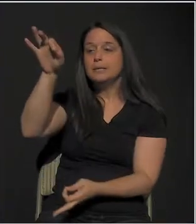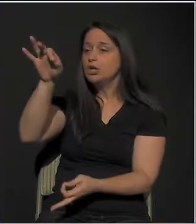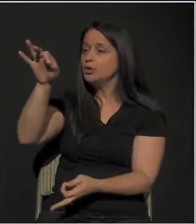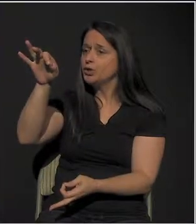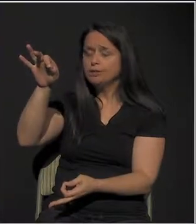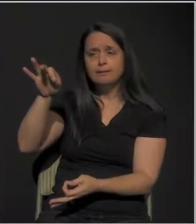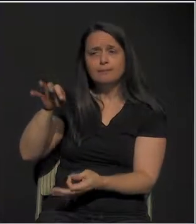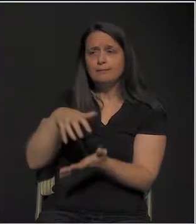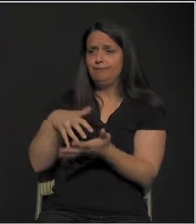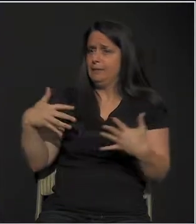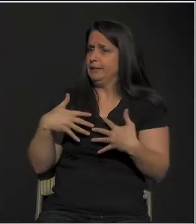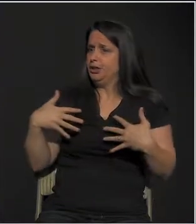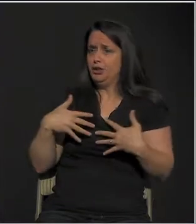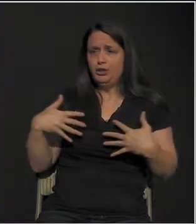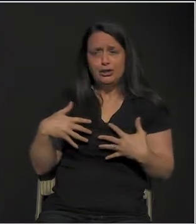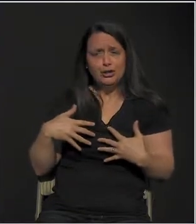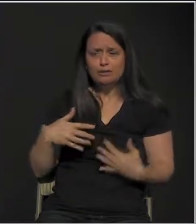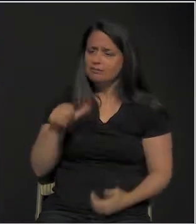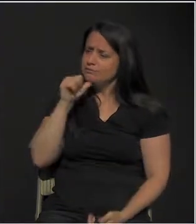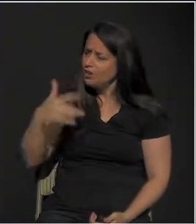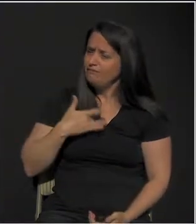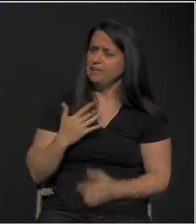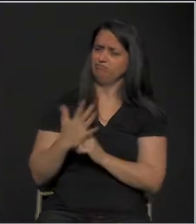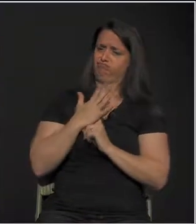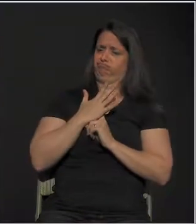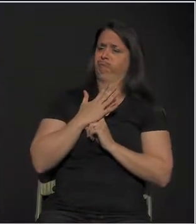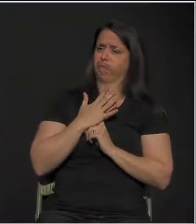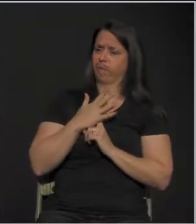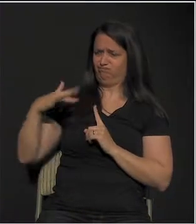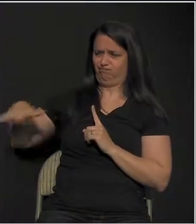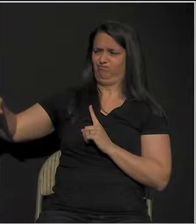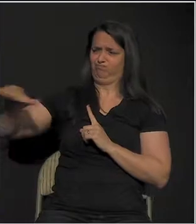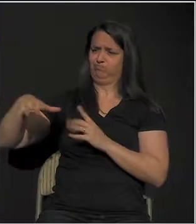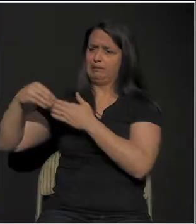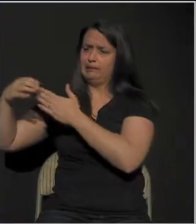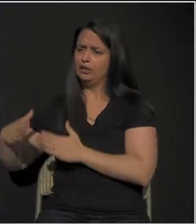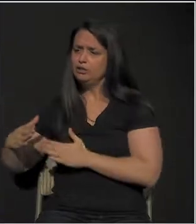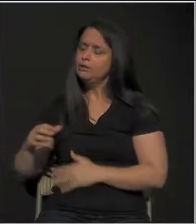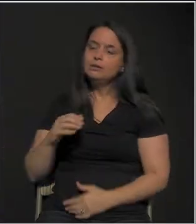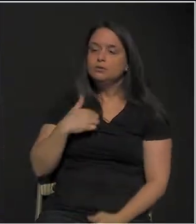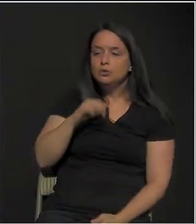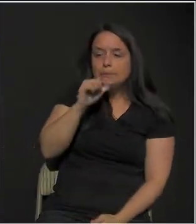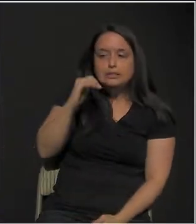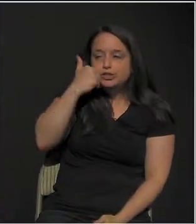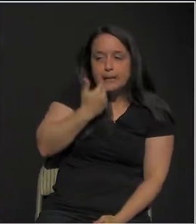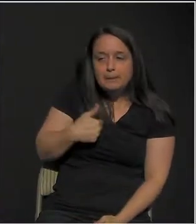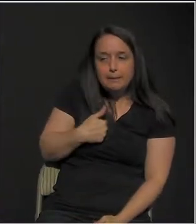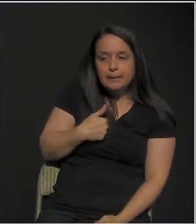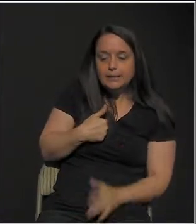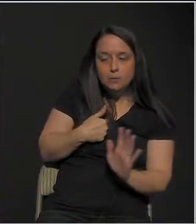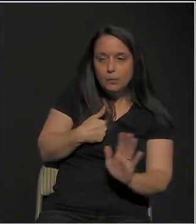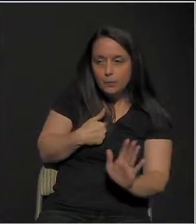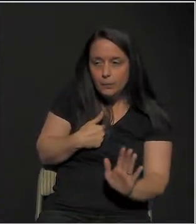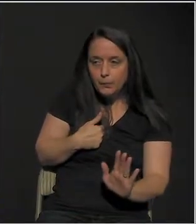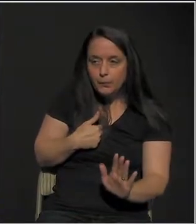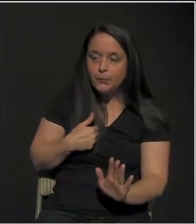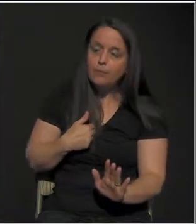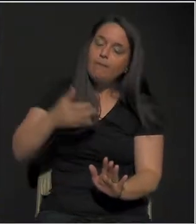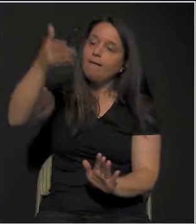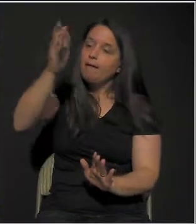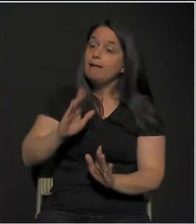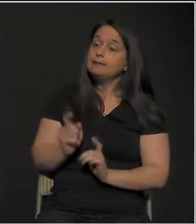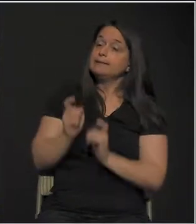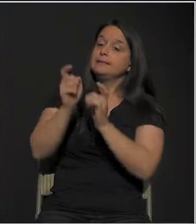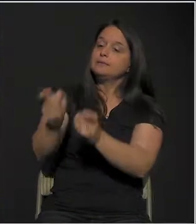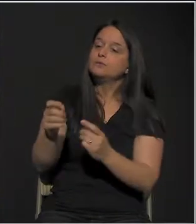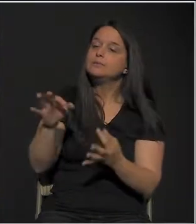like a coward. Don't be intimidated by all these guys. Don't be ashamed of me in prison. No, no. God has given